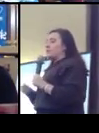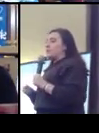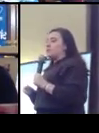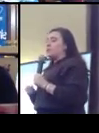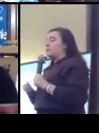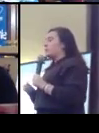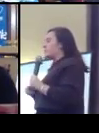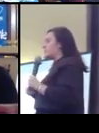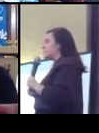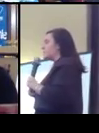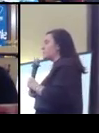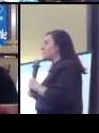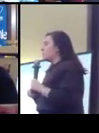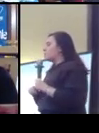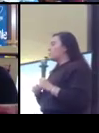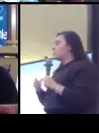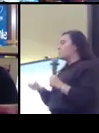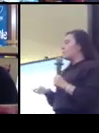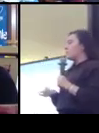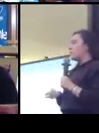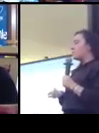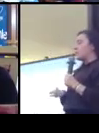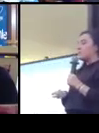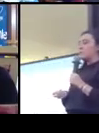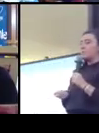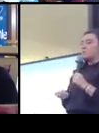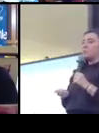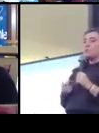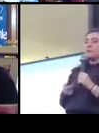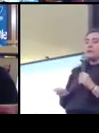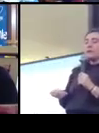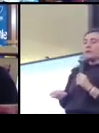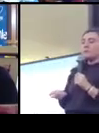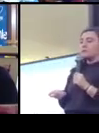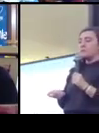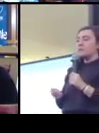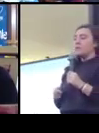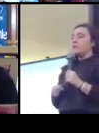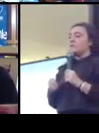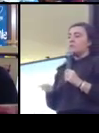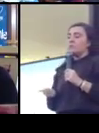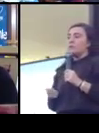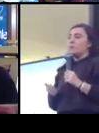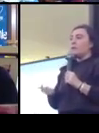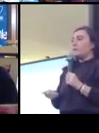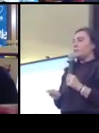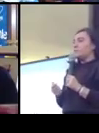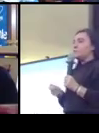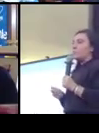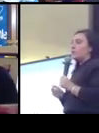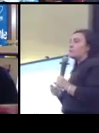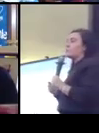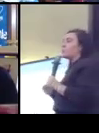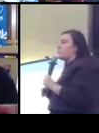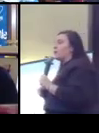while adding to the character and to the density. So encouraging those diverse housing types, as I mentioned, design guidelines include single family,